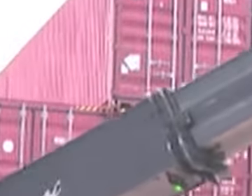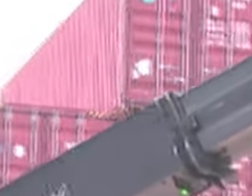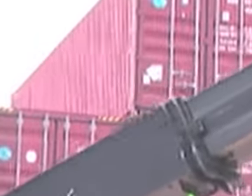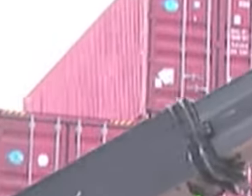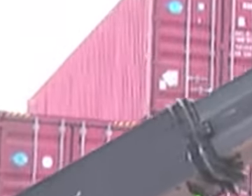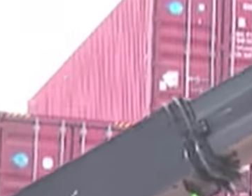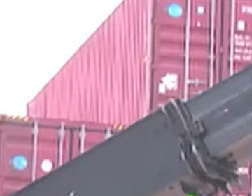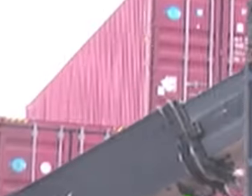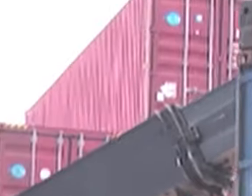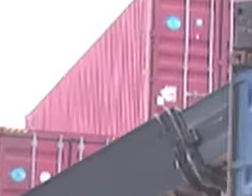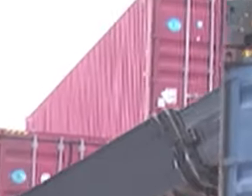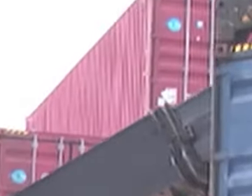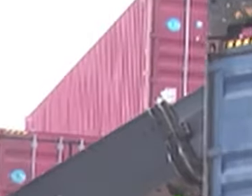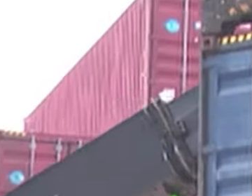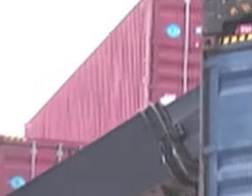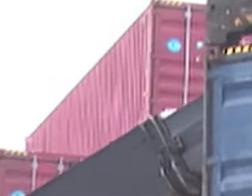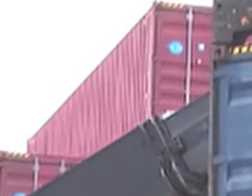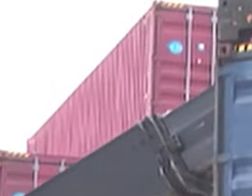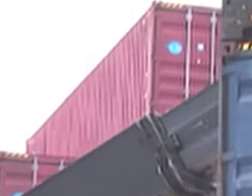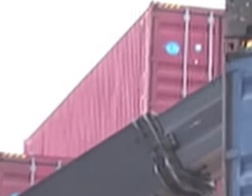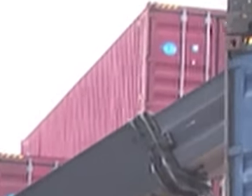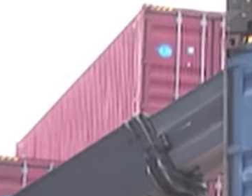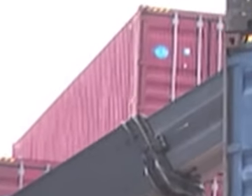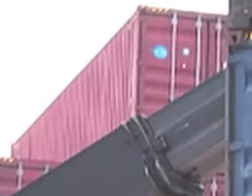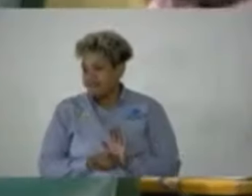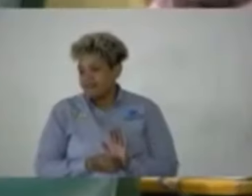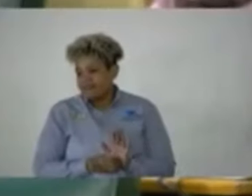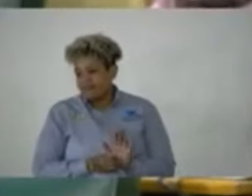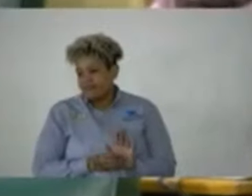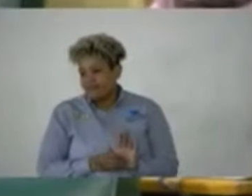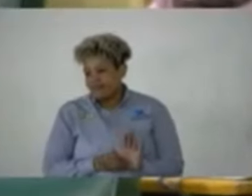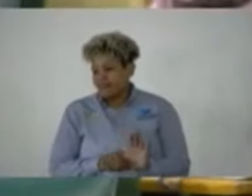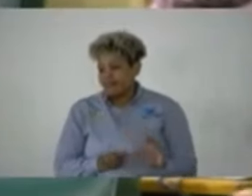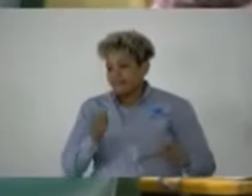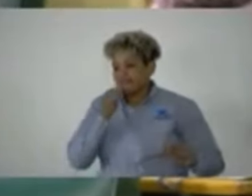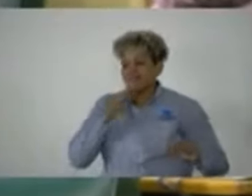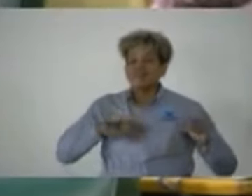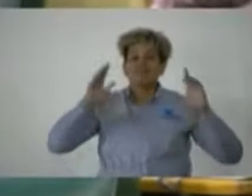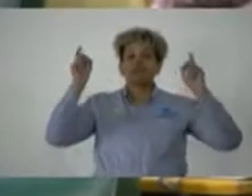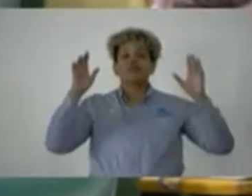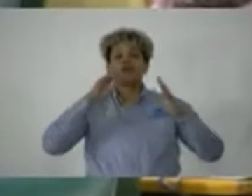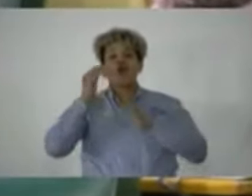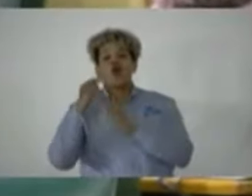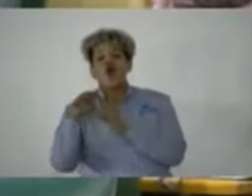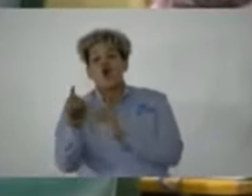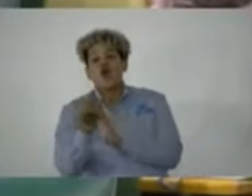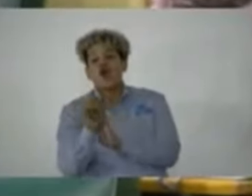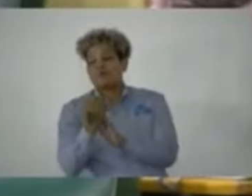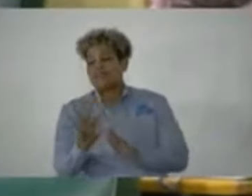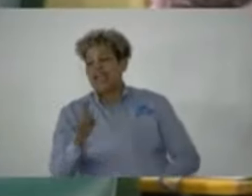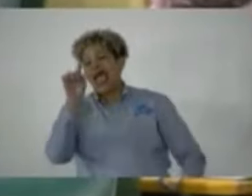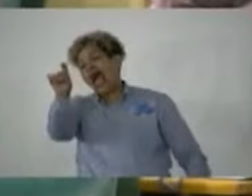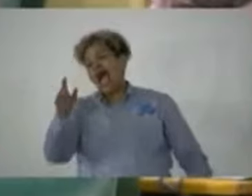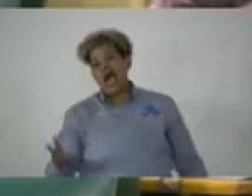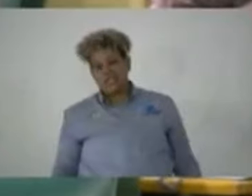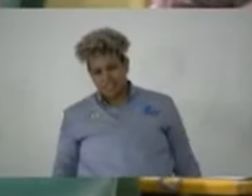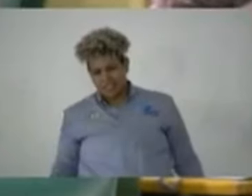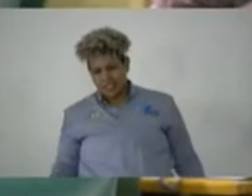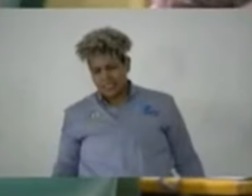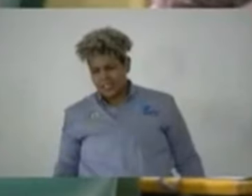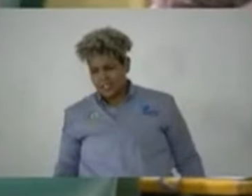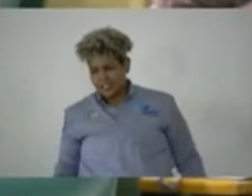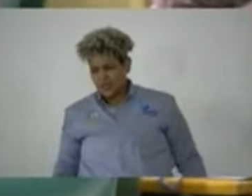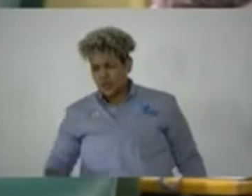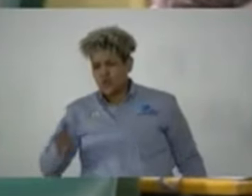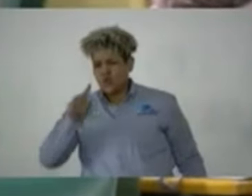November 2023 and pointed out the GCT breach. The opposition leader asks, whose bidding